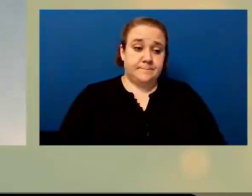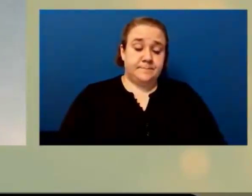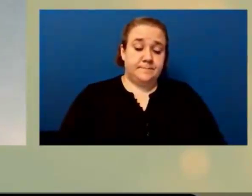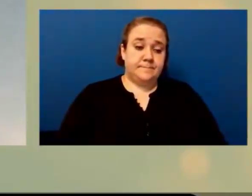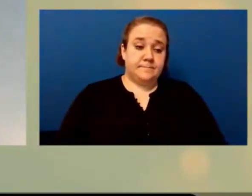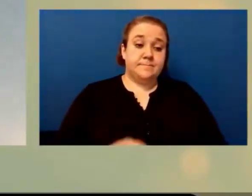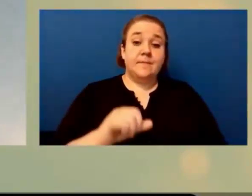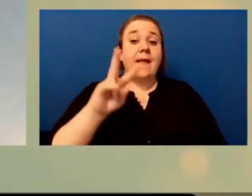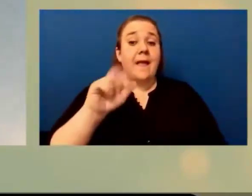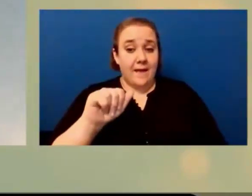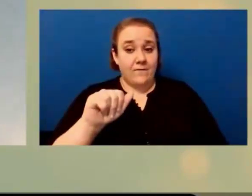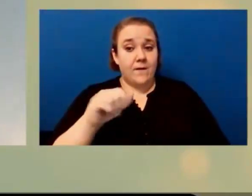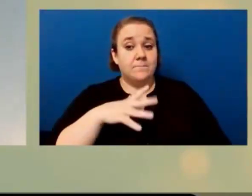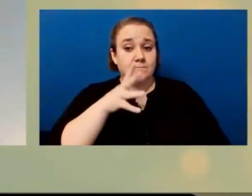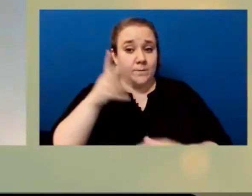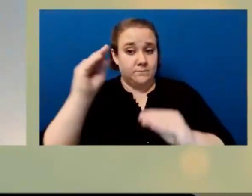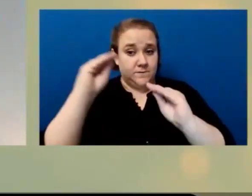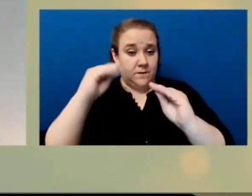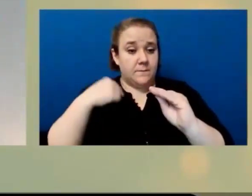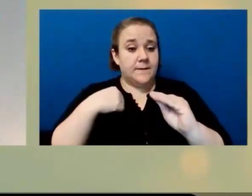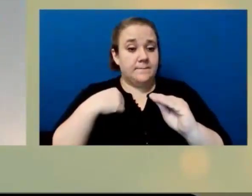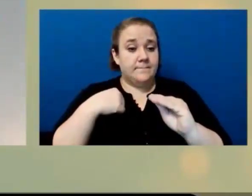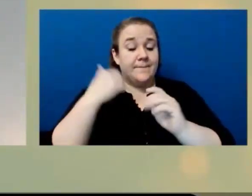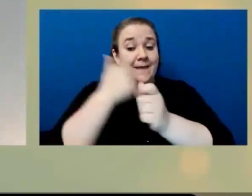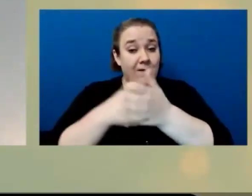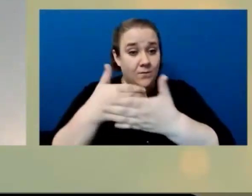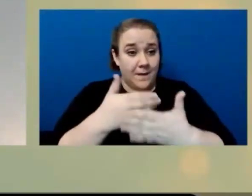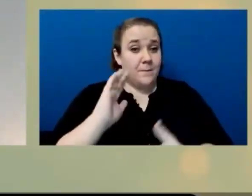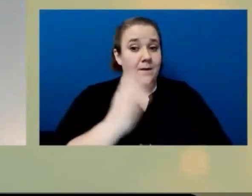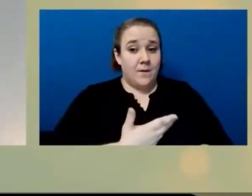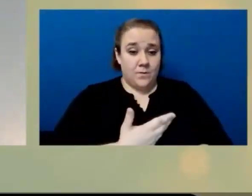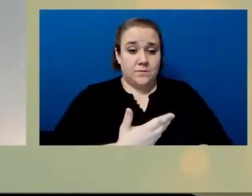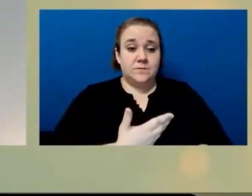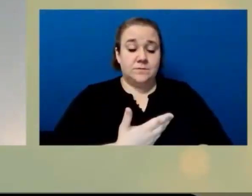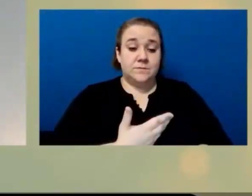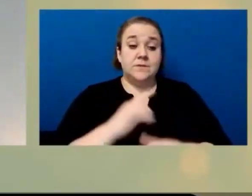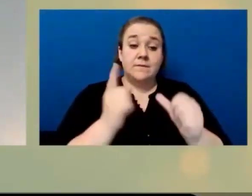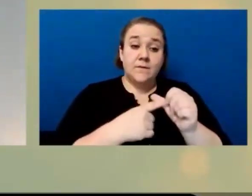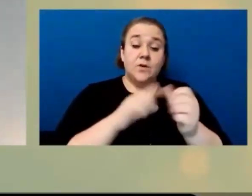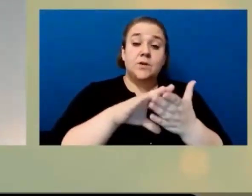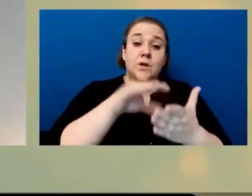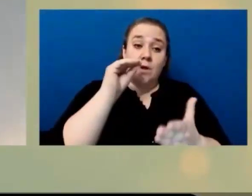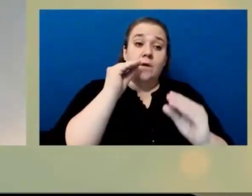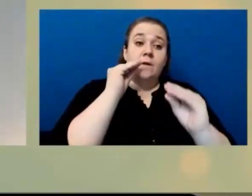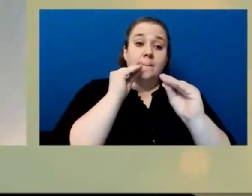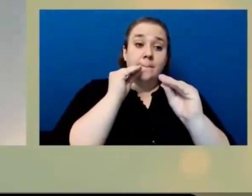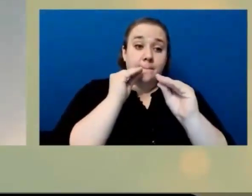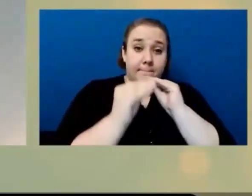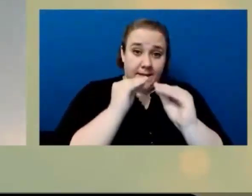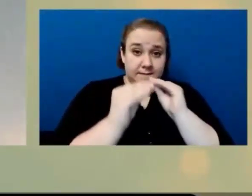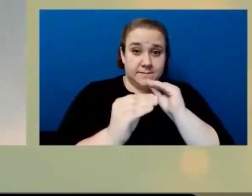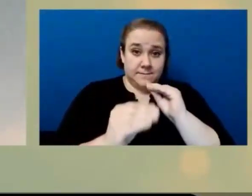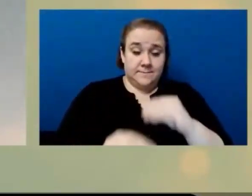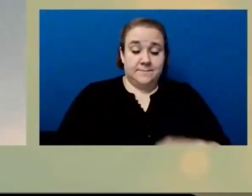It is a theological truth long understood by our tradition that all of our lives are woven and sewn